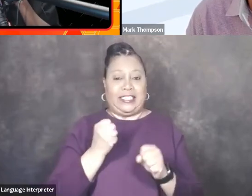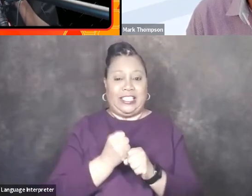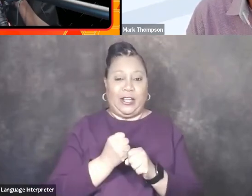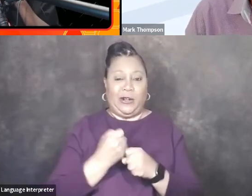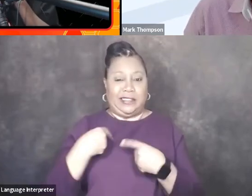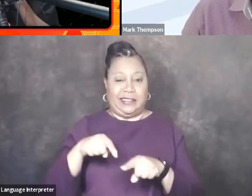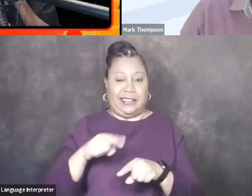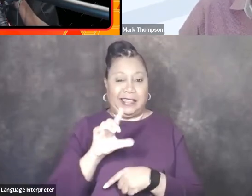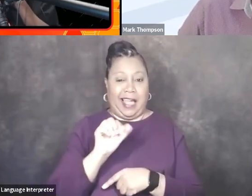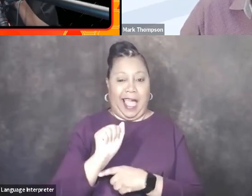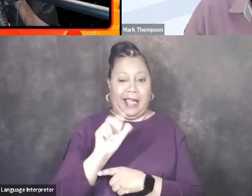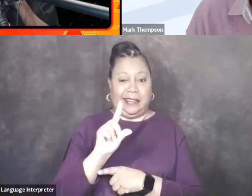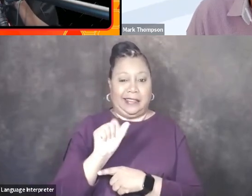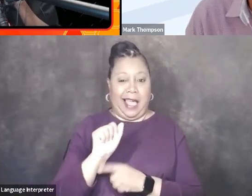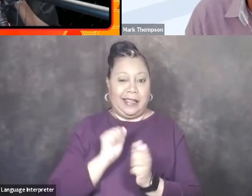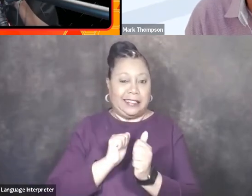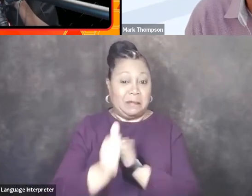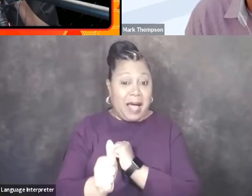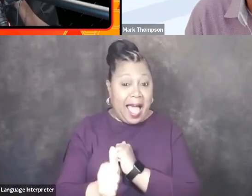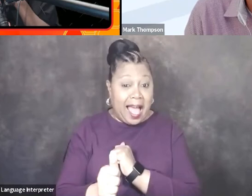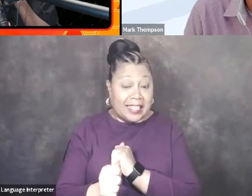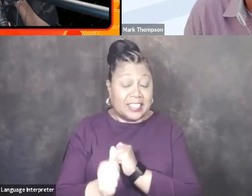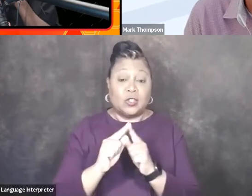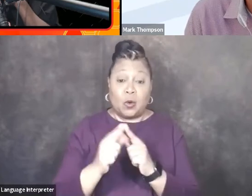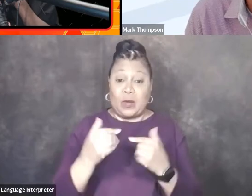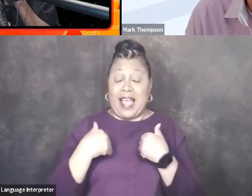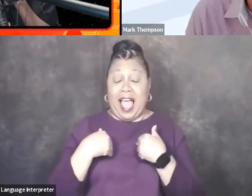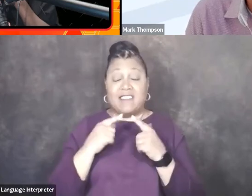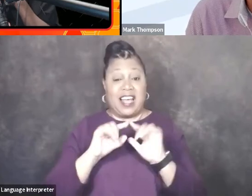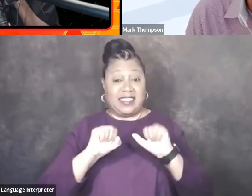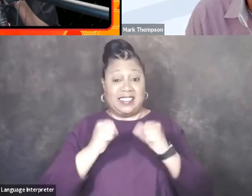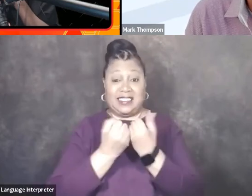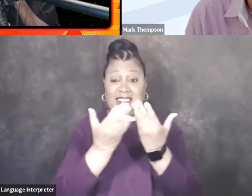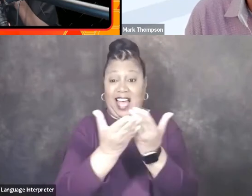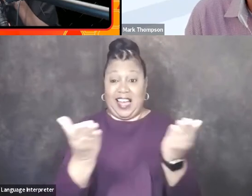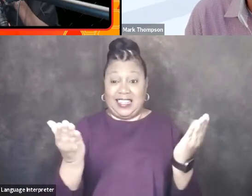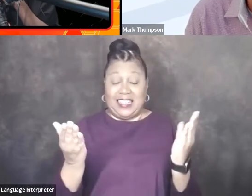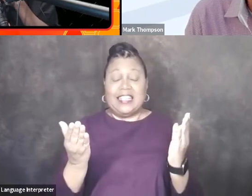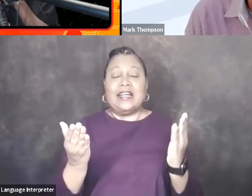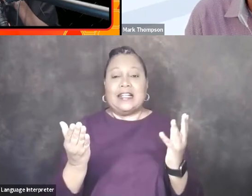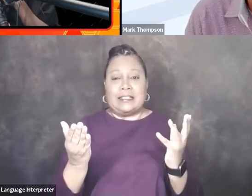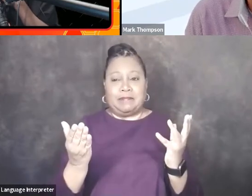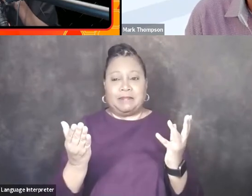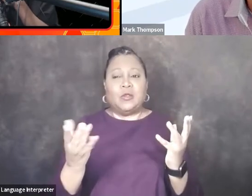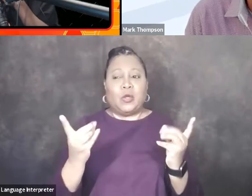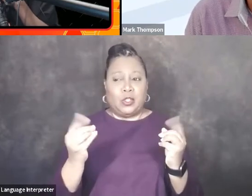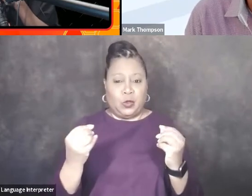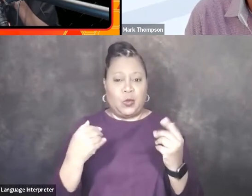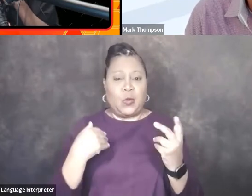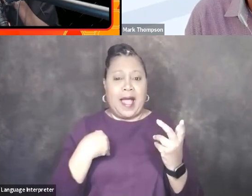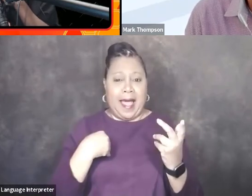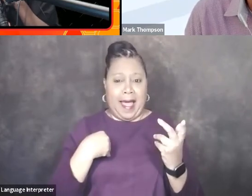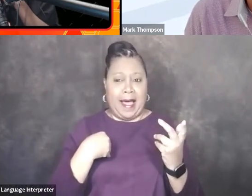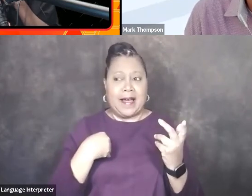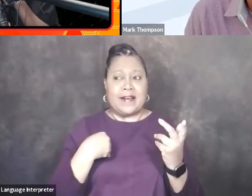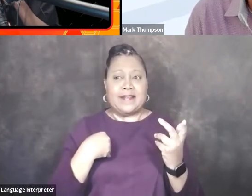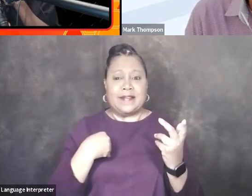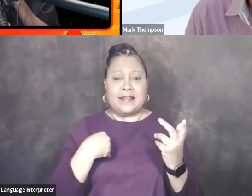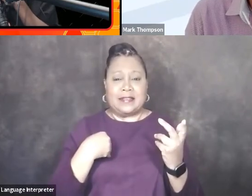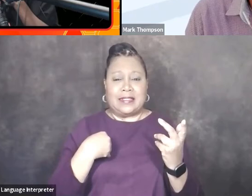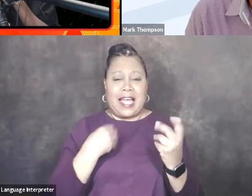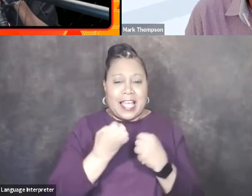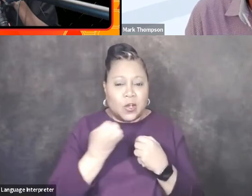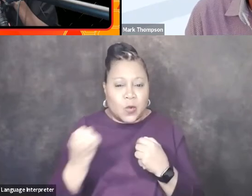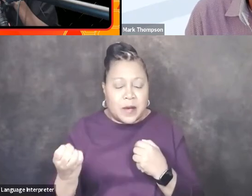since ADA has passed, and so that we have, as a society, we do have